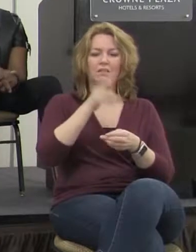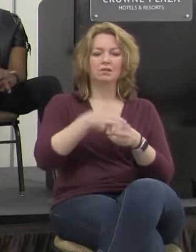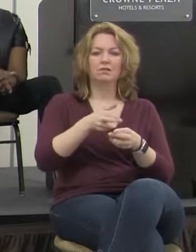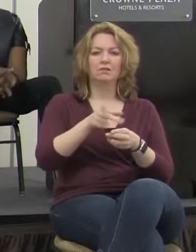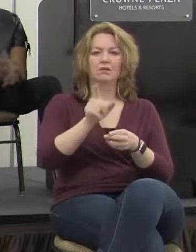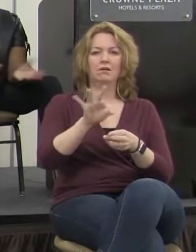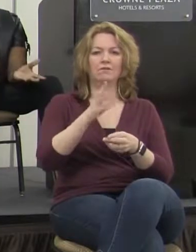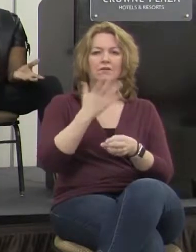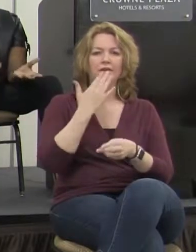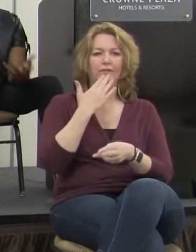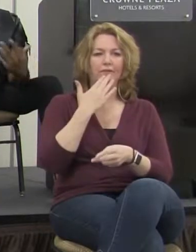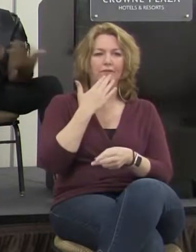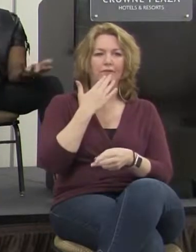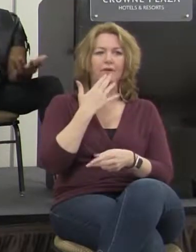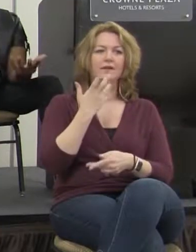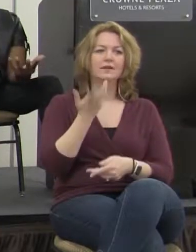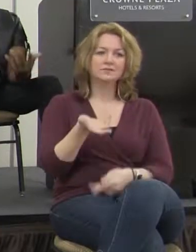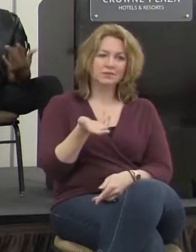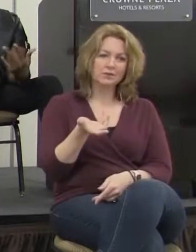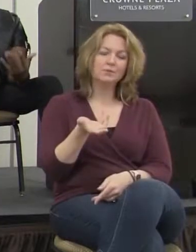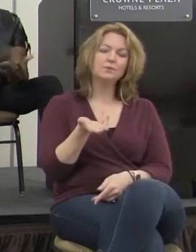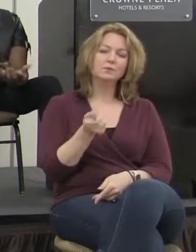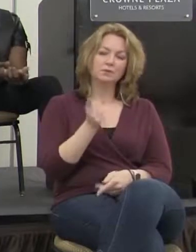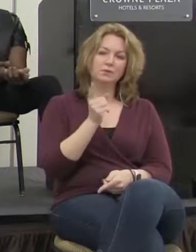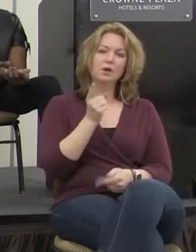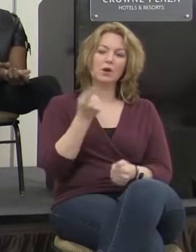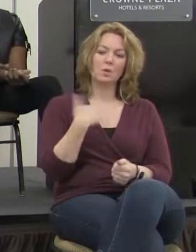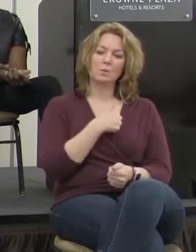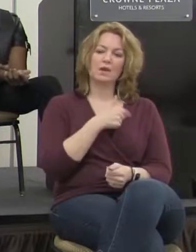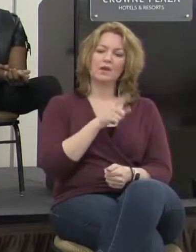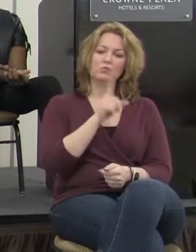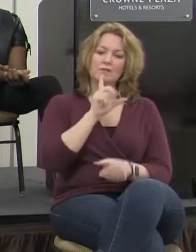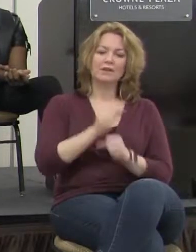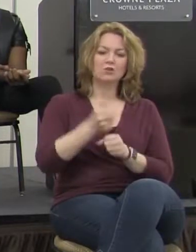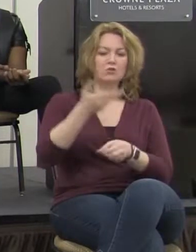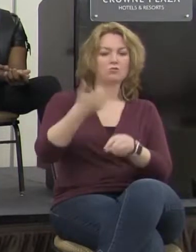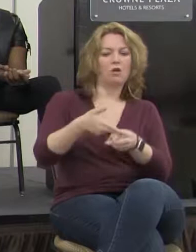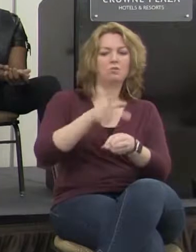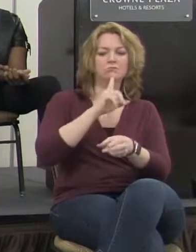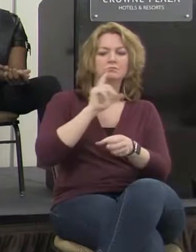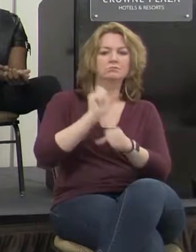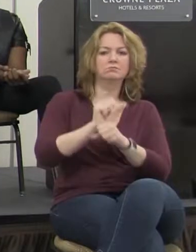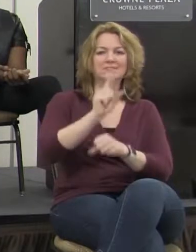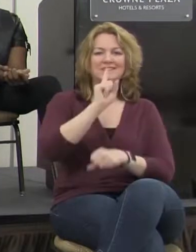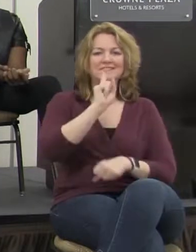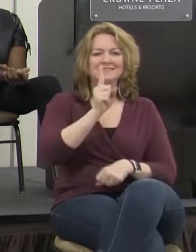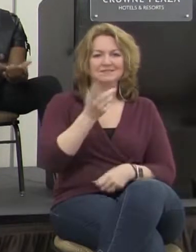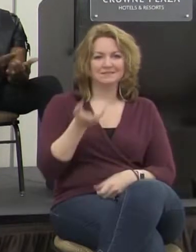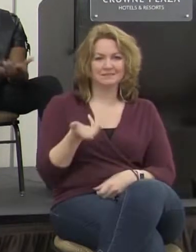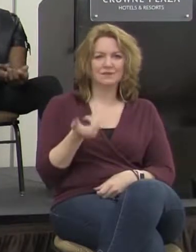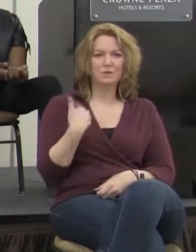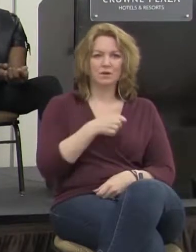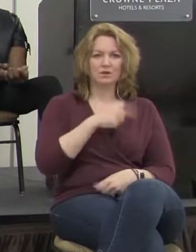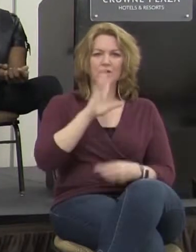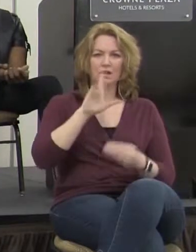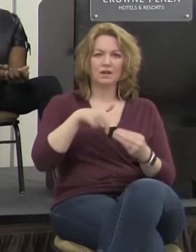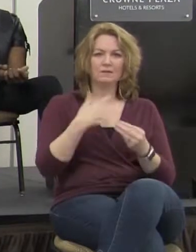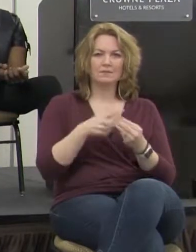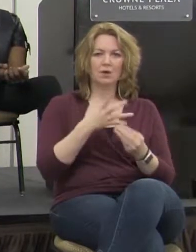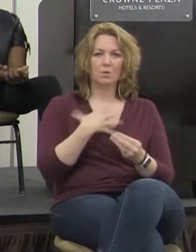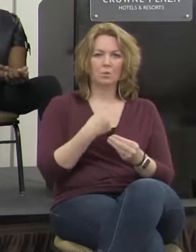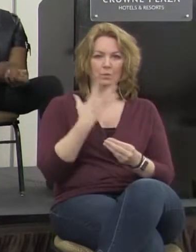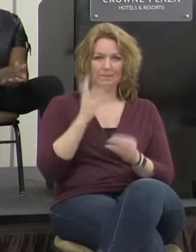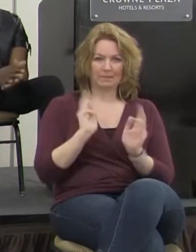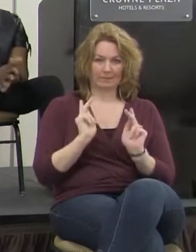color when we're talking about it. And so I think a lot of times we just really need to call it what it actually is. We're talking about white